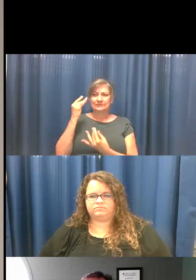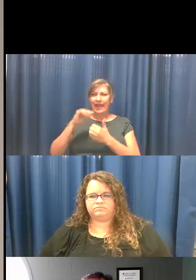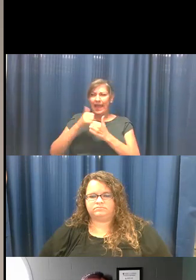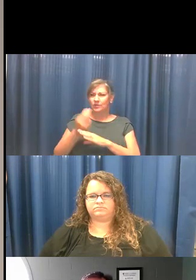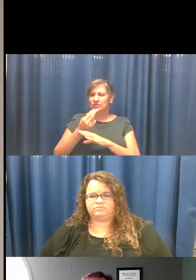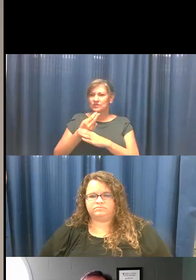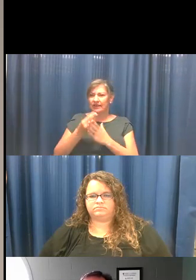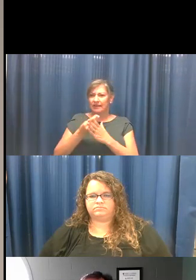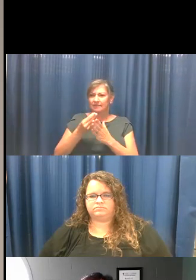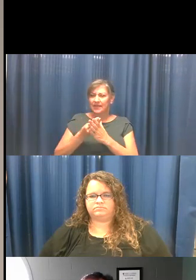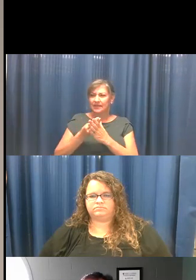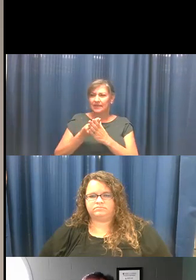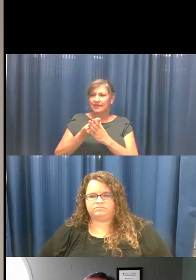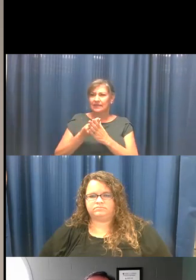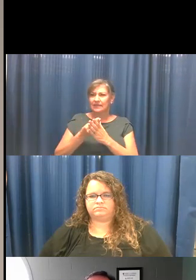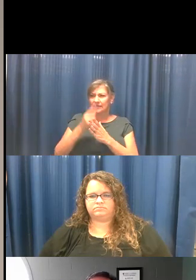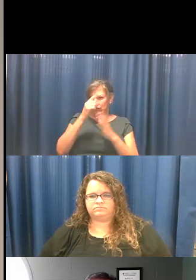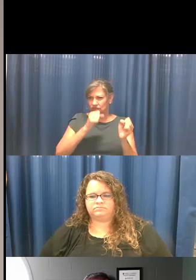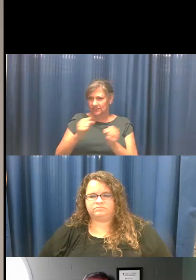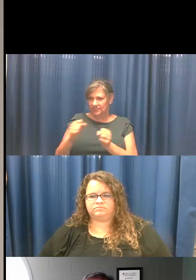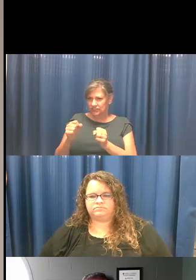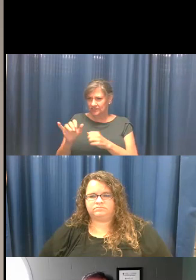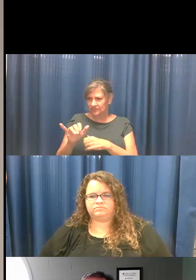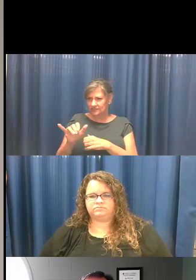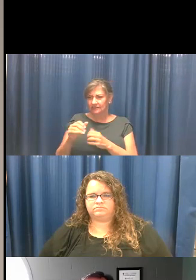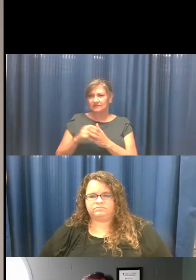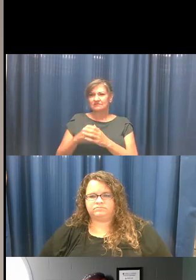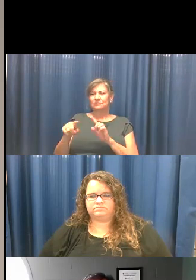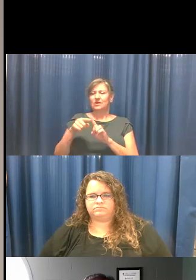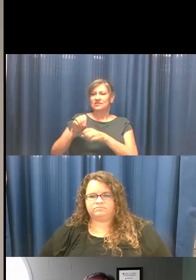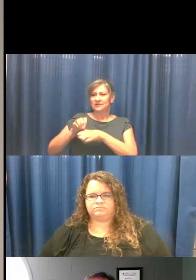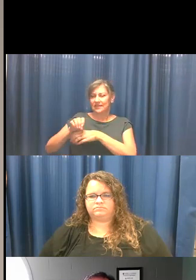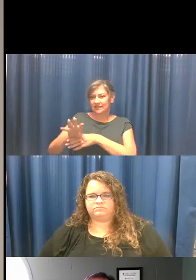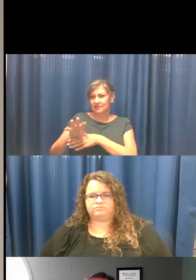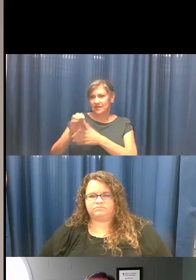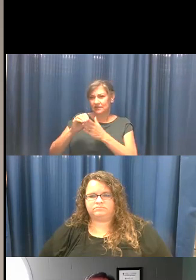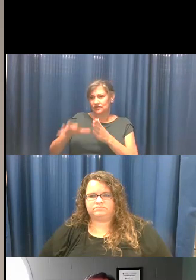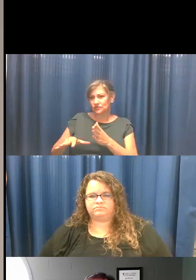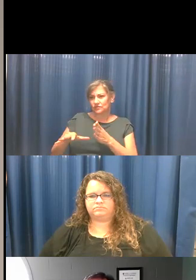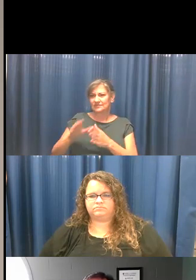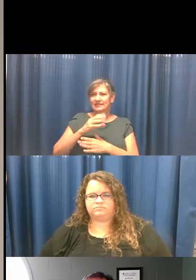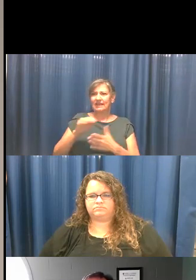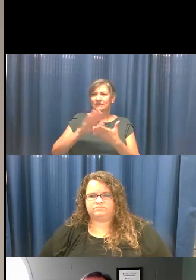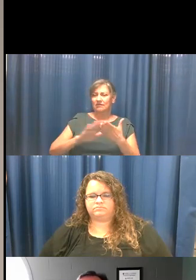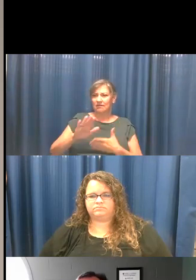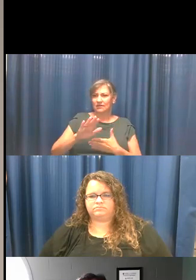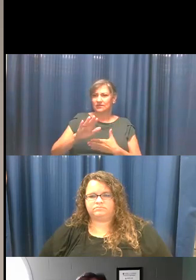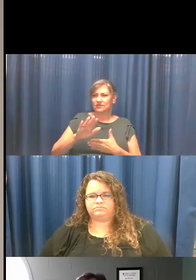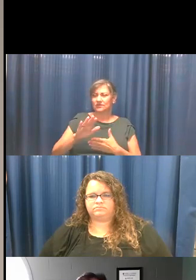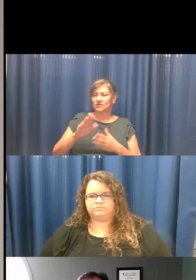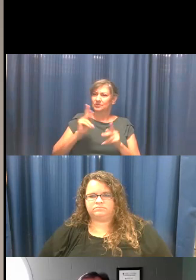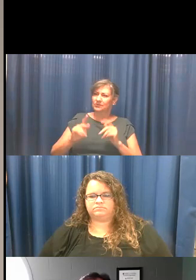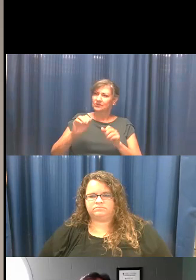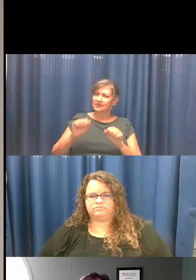and those resources strategically to positively impact students in our college and help more people be successful through